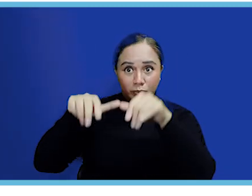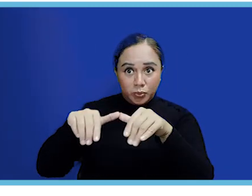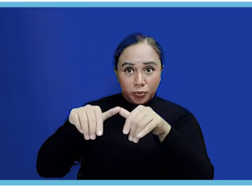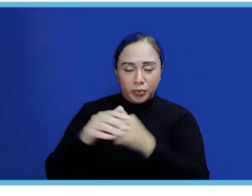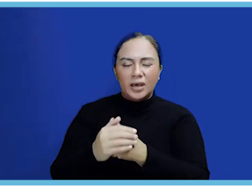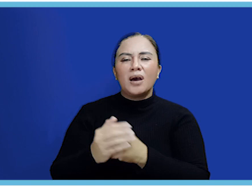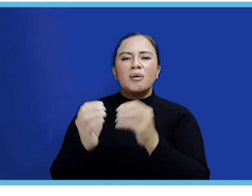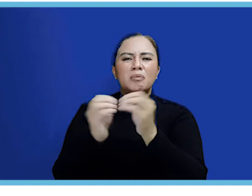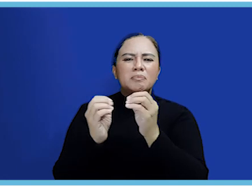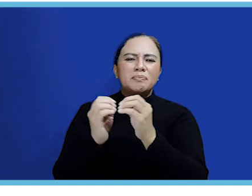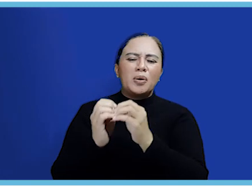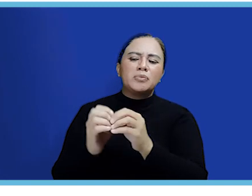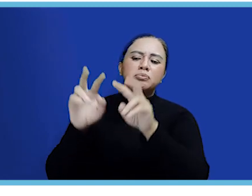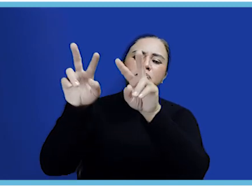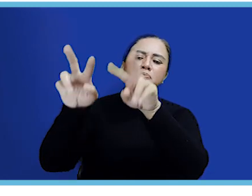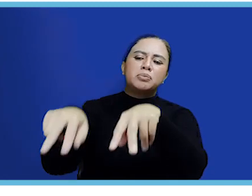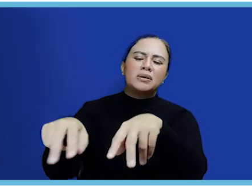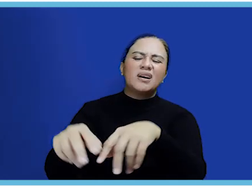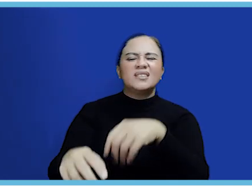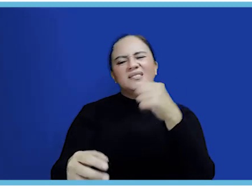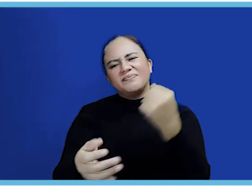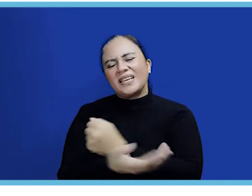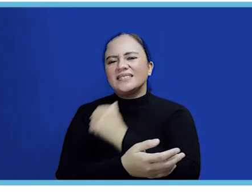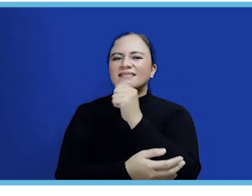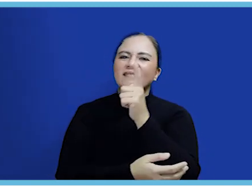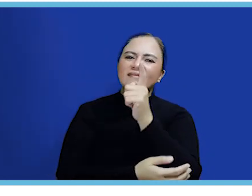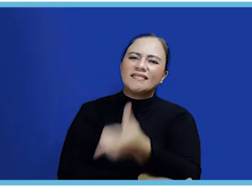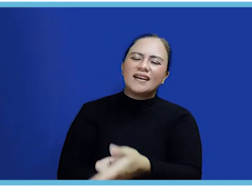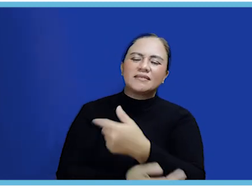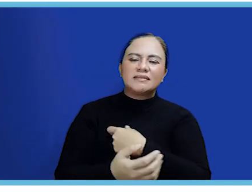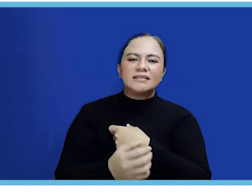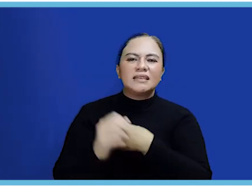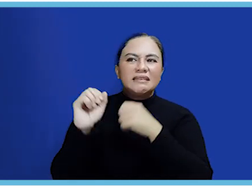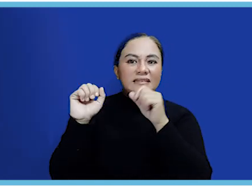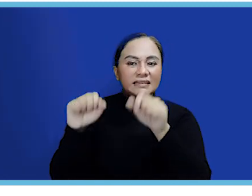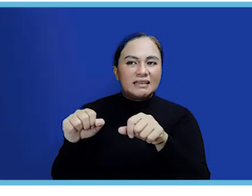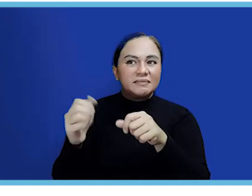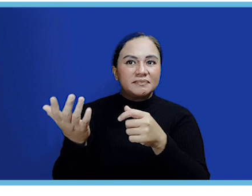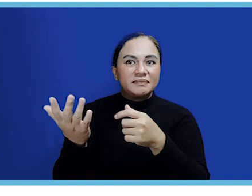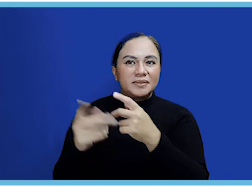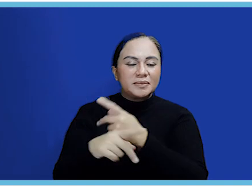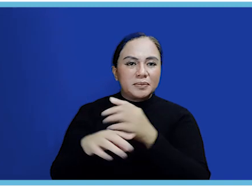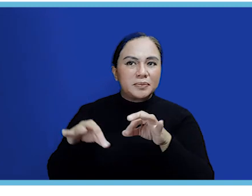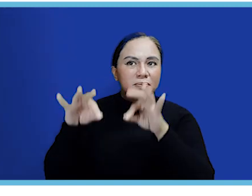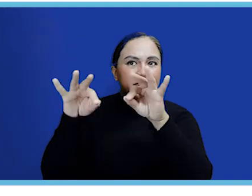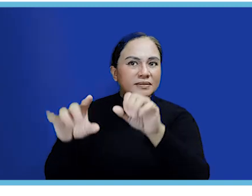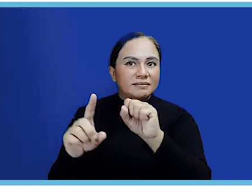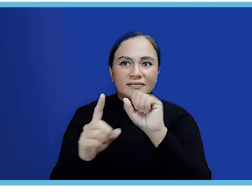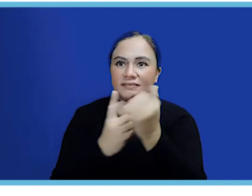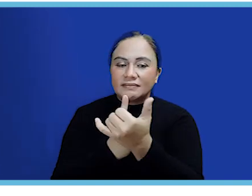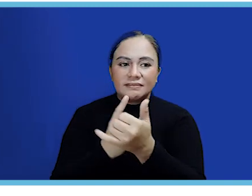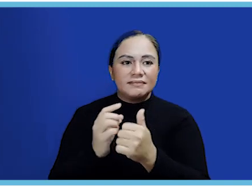People with disabilities are further viewed and treated as unfortunate individuals, incapable of being productive and contributing